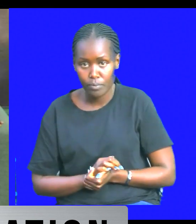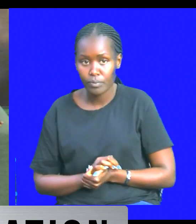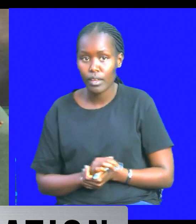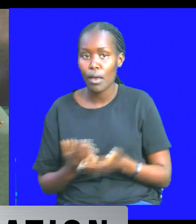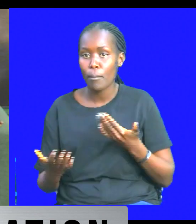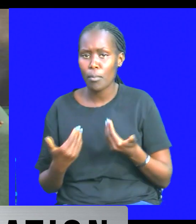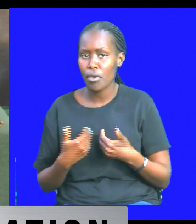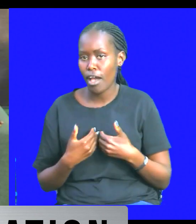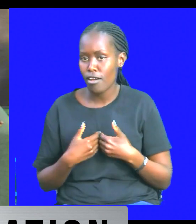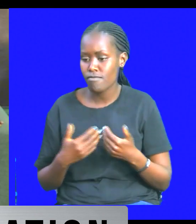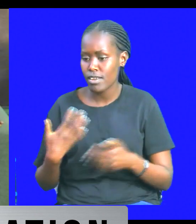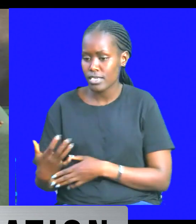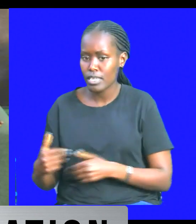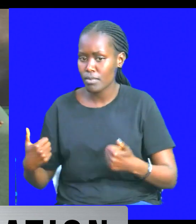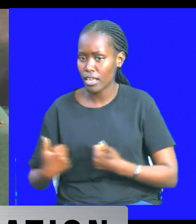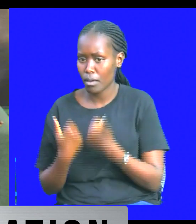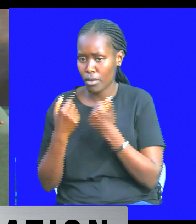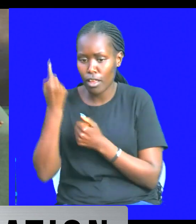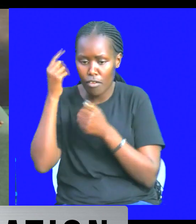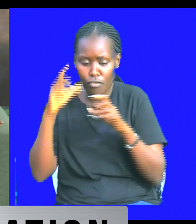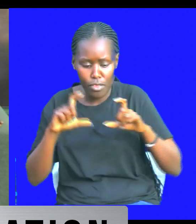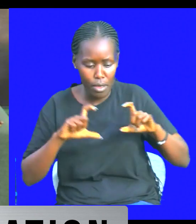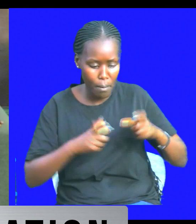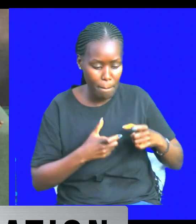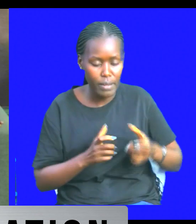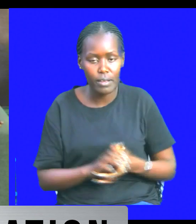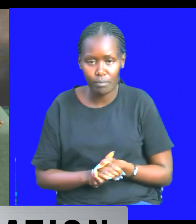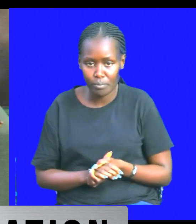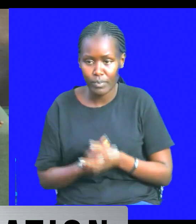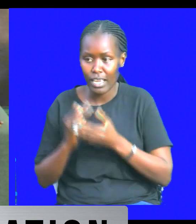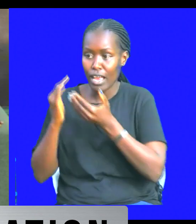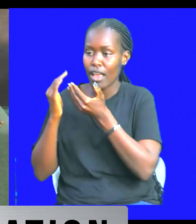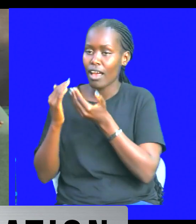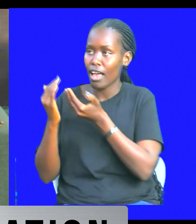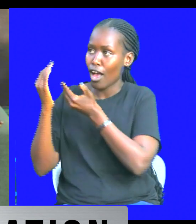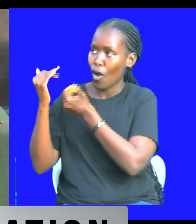cooking? You know, for the media, we get a bit. Let's hope it's not